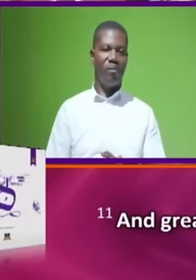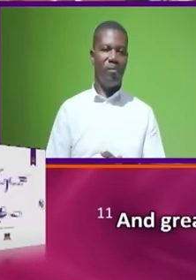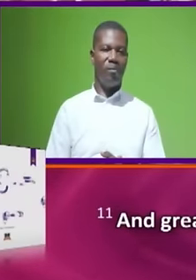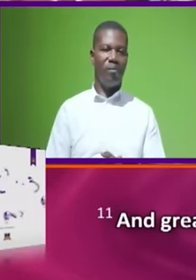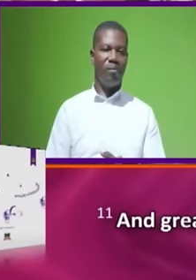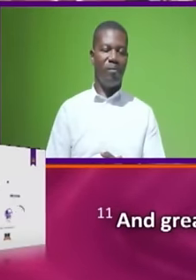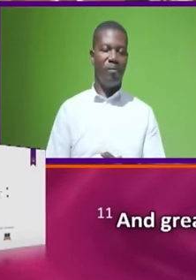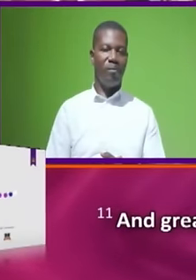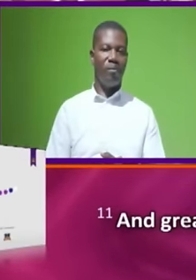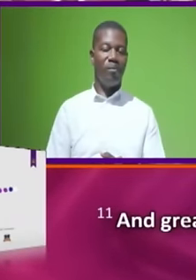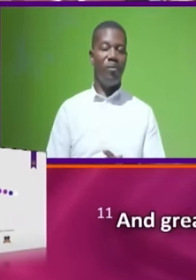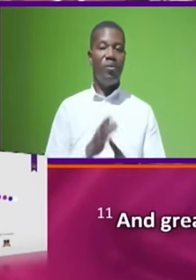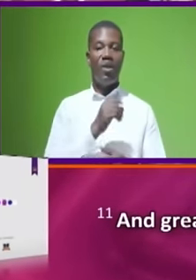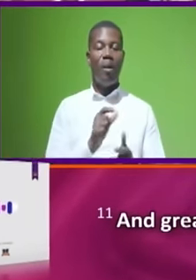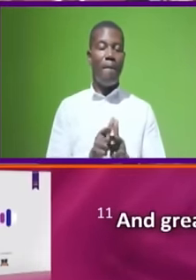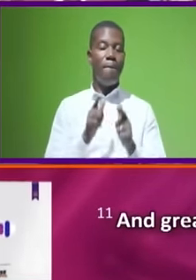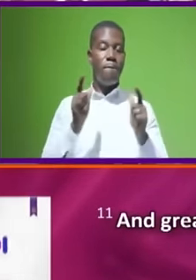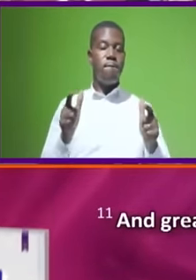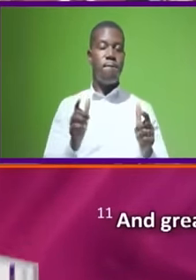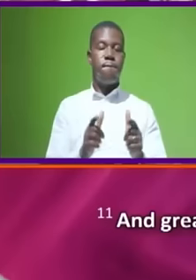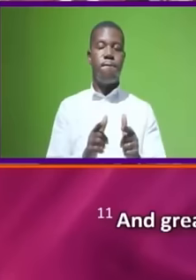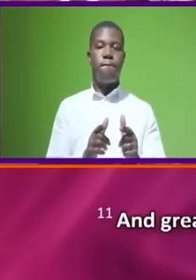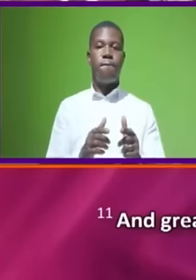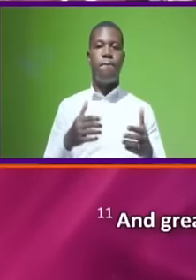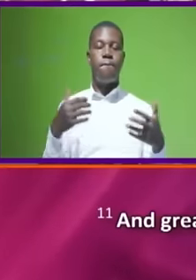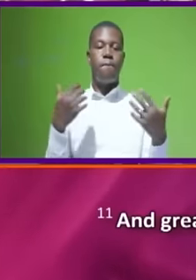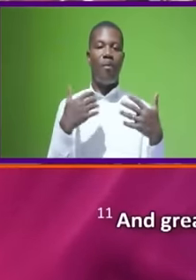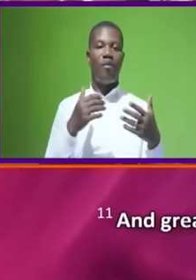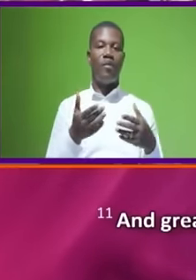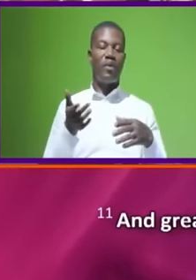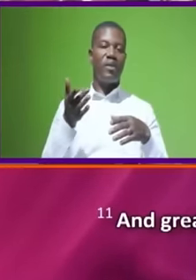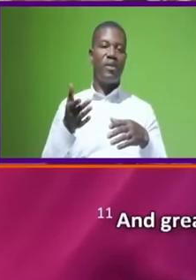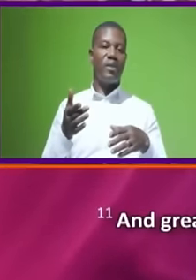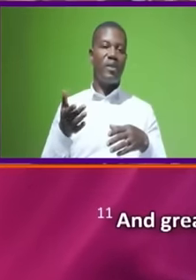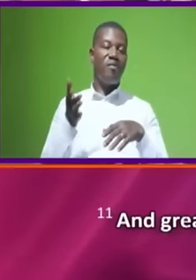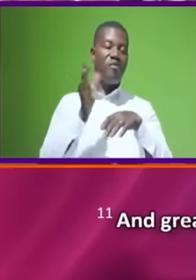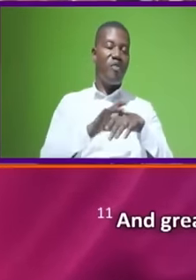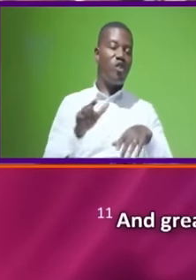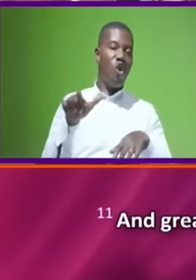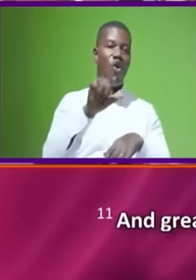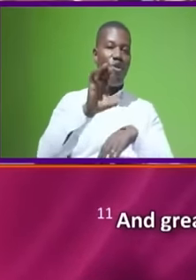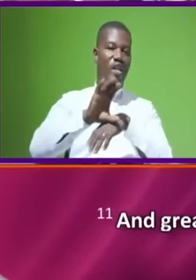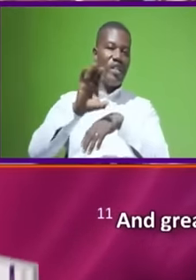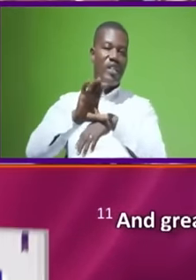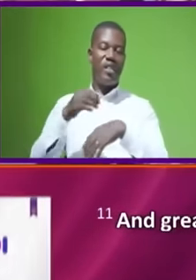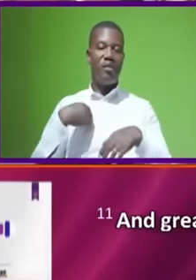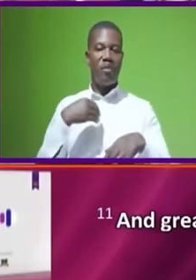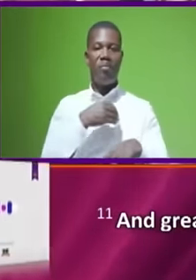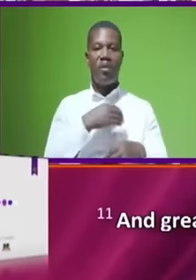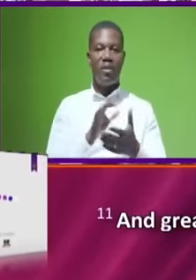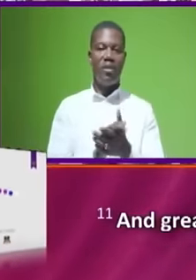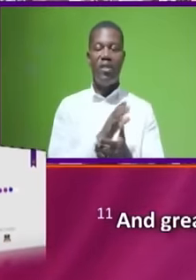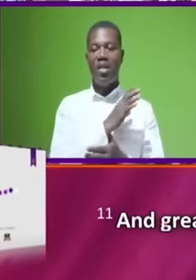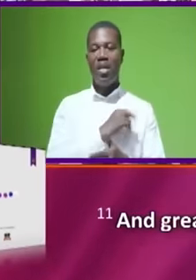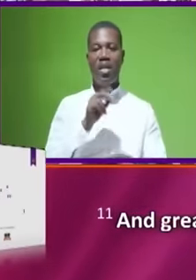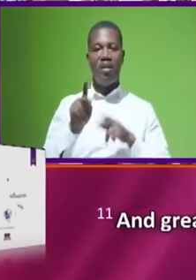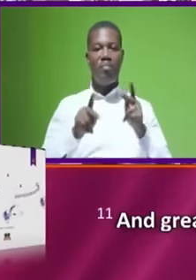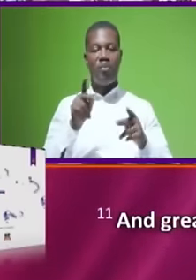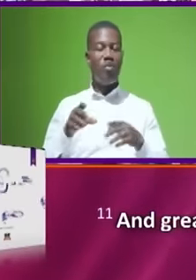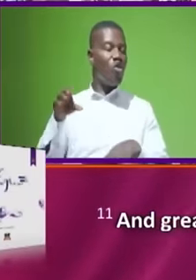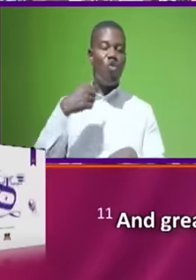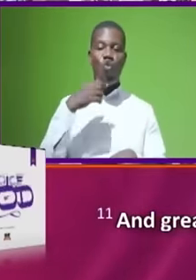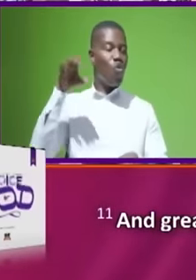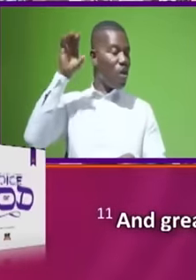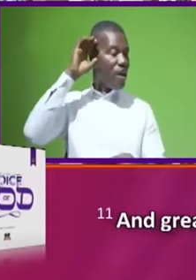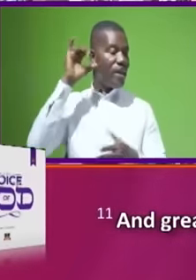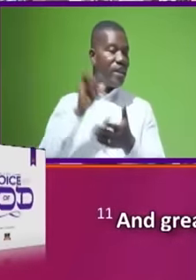Verse 11. Na ehu kesiye. Na ehu kesiye. Ka asafumu no nyina. E ka asafumu no nyina. Ni won a ote. Ani won no ma